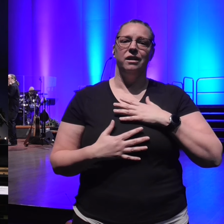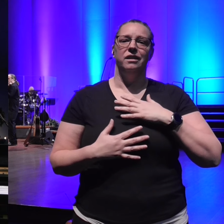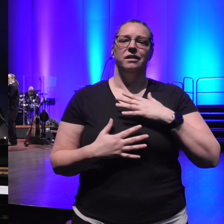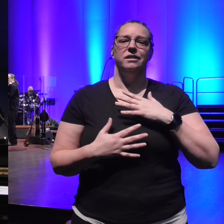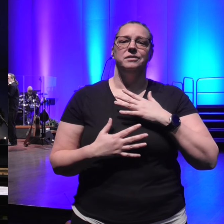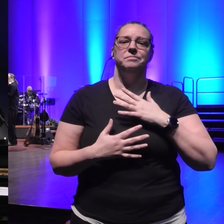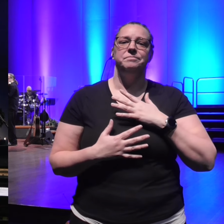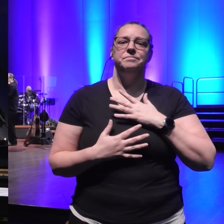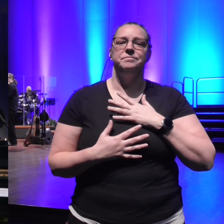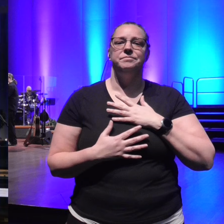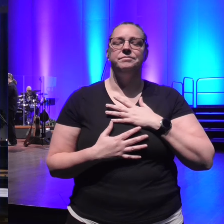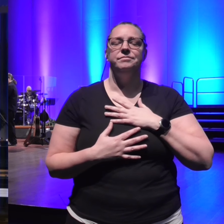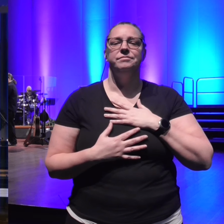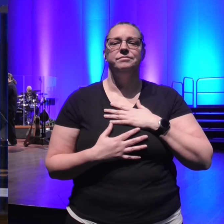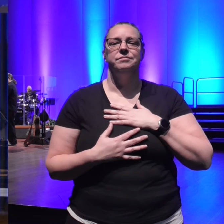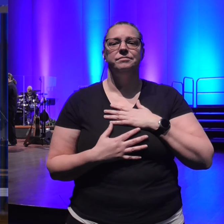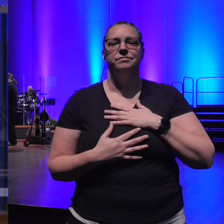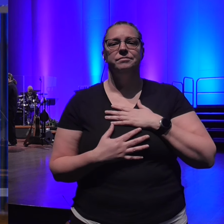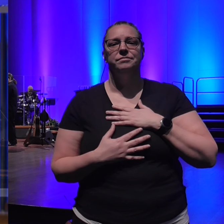air.